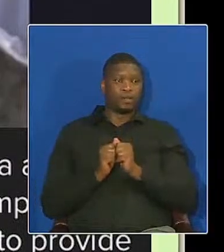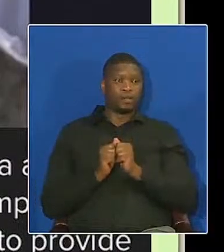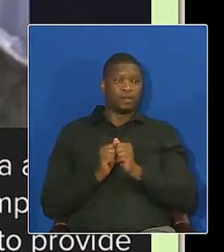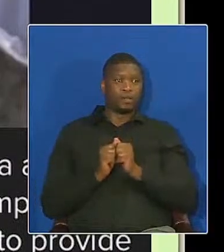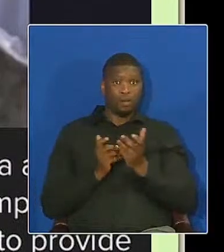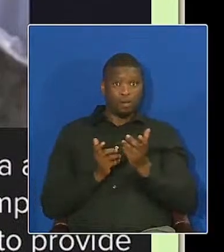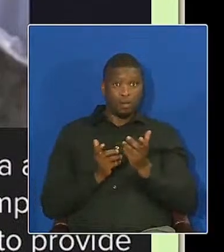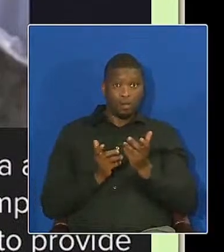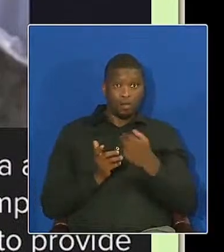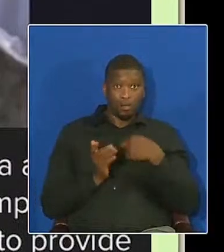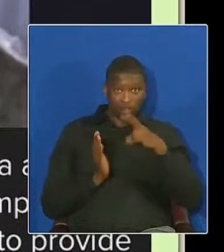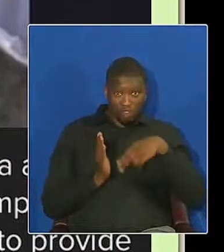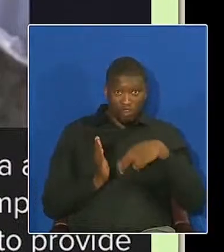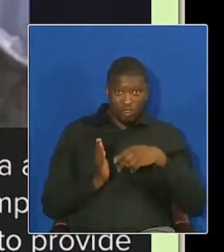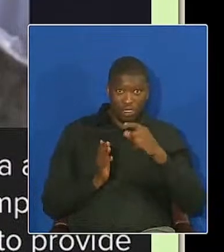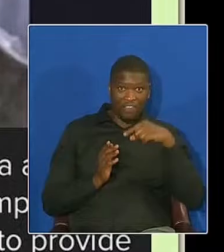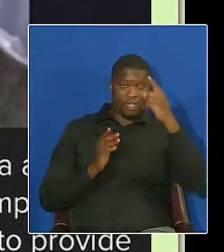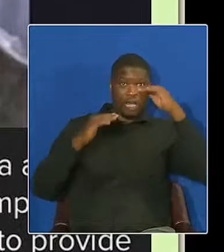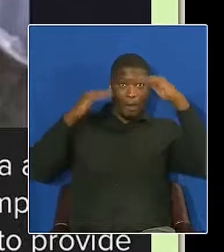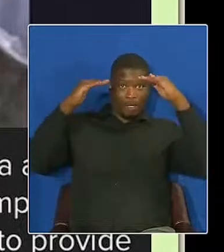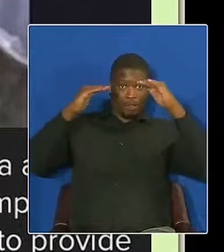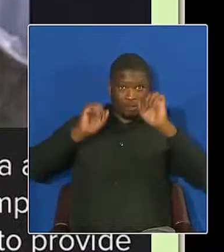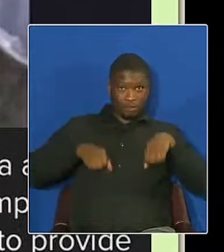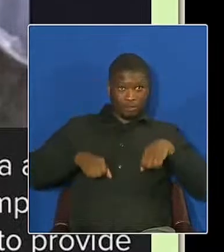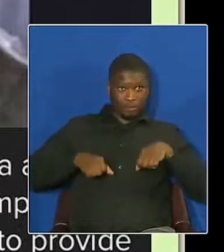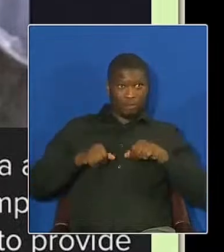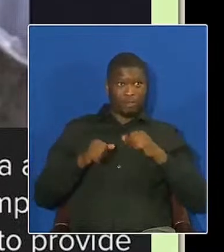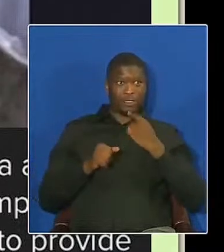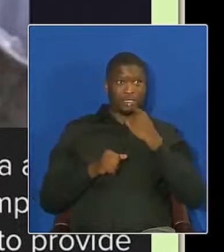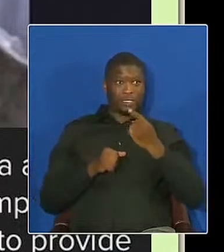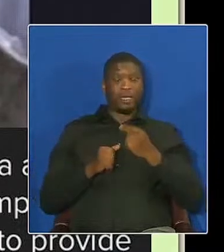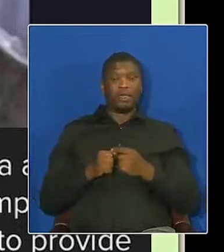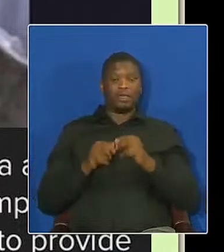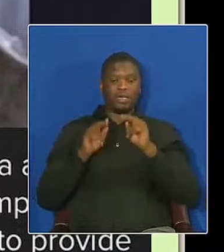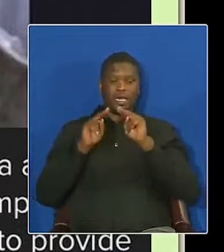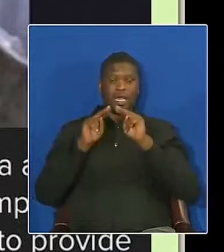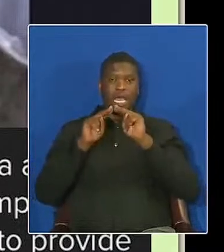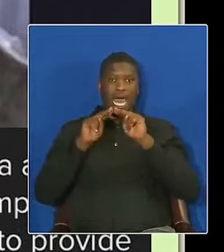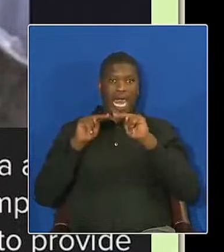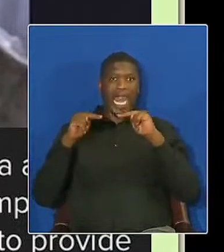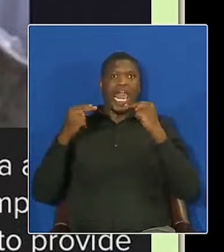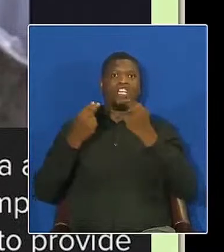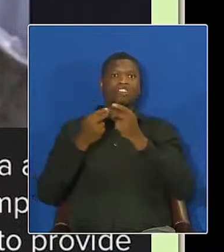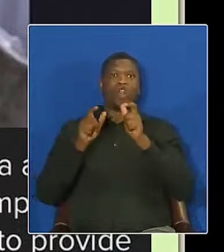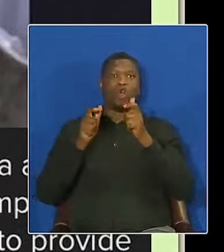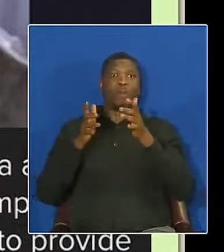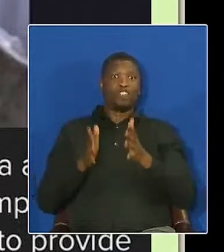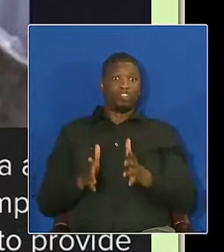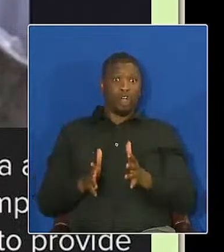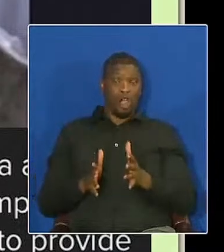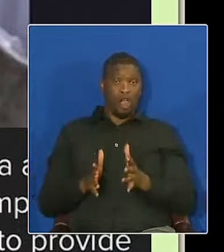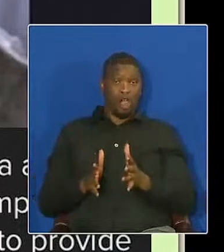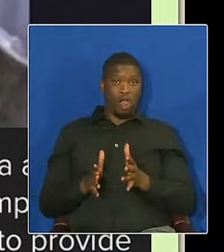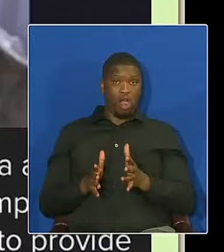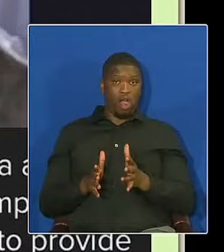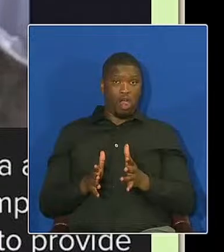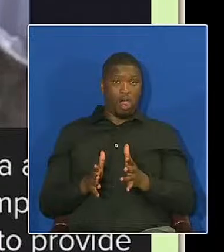okay, I'm reading the first part. The National Commissioner, I'm not reading the